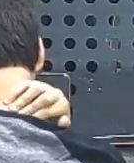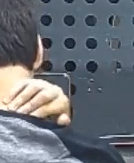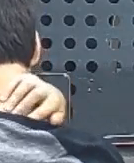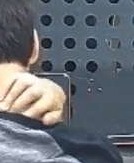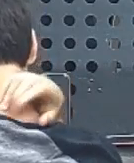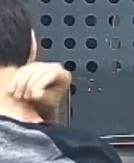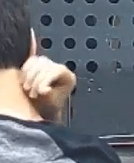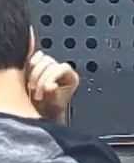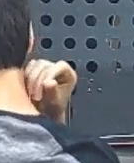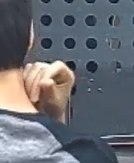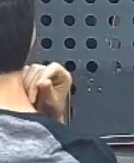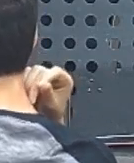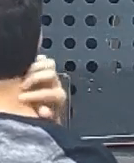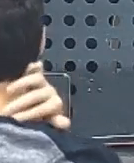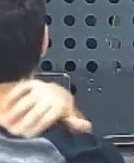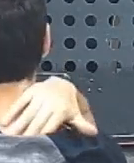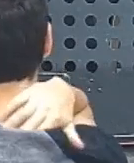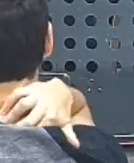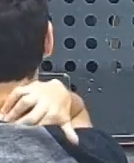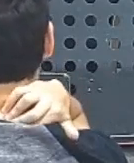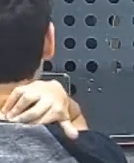Tá usando a internet.